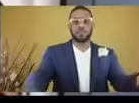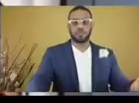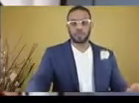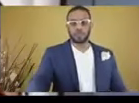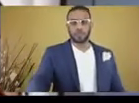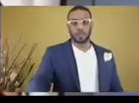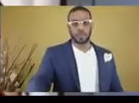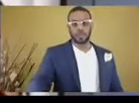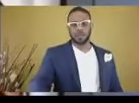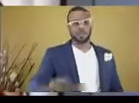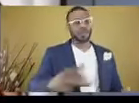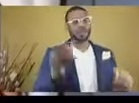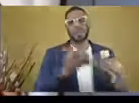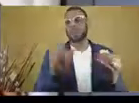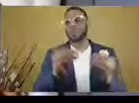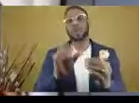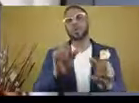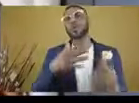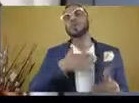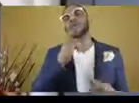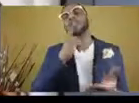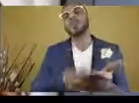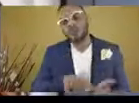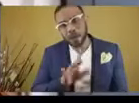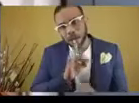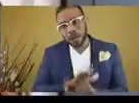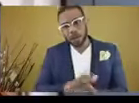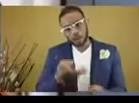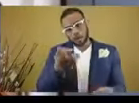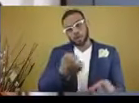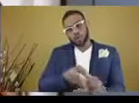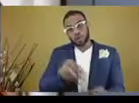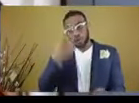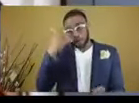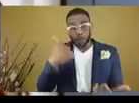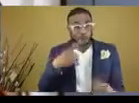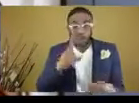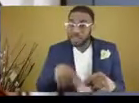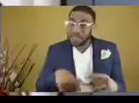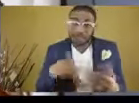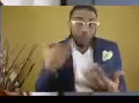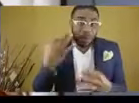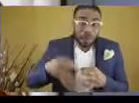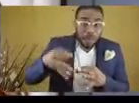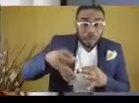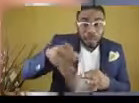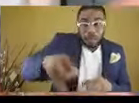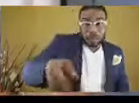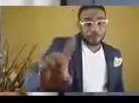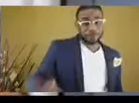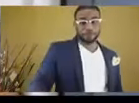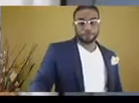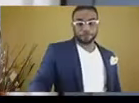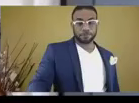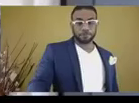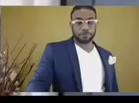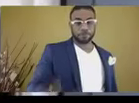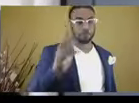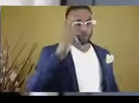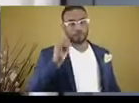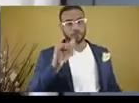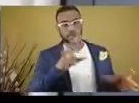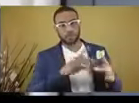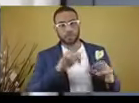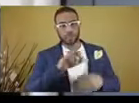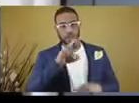so much more. So take the pledge and join us, because, again, we cannot afford to wait. Now, you've heard the saying that in